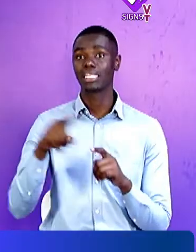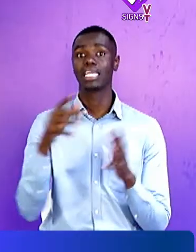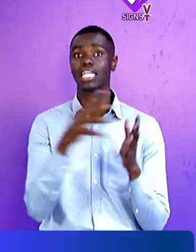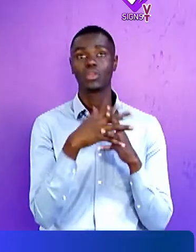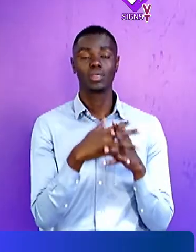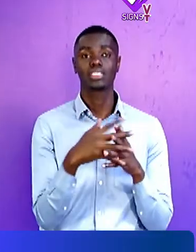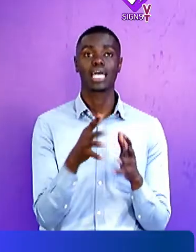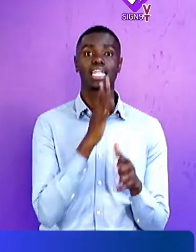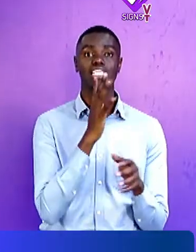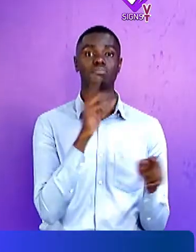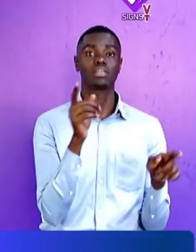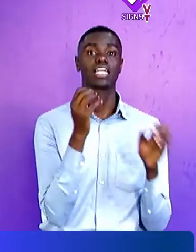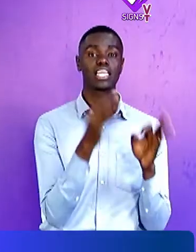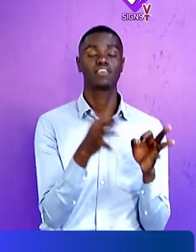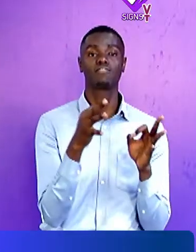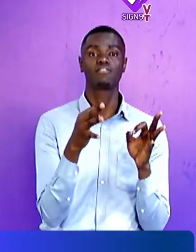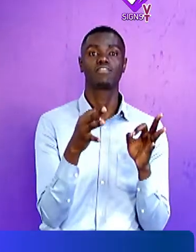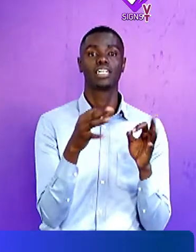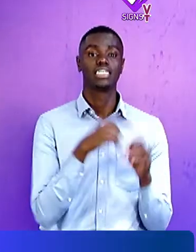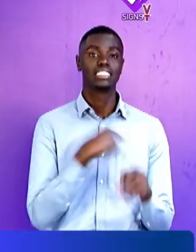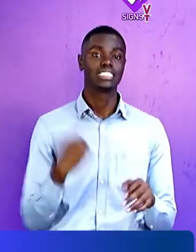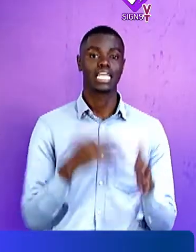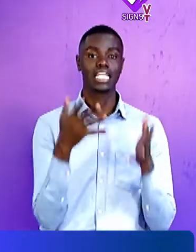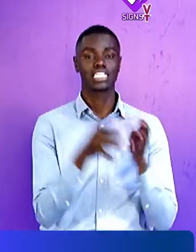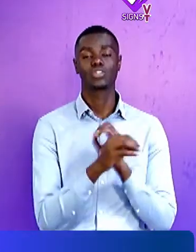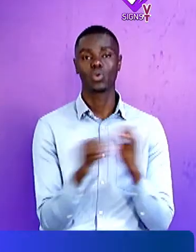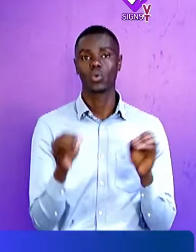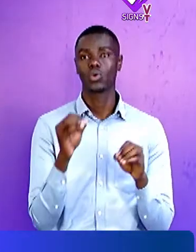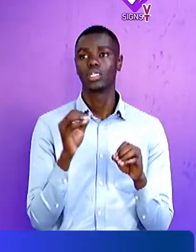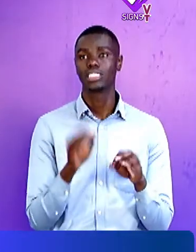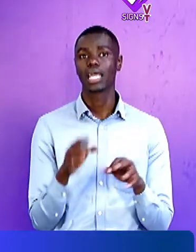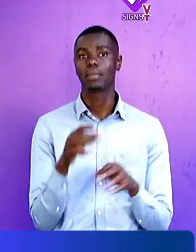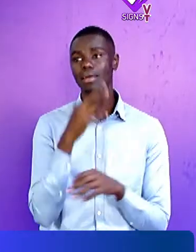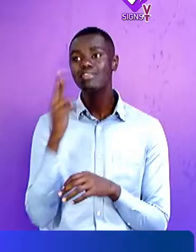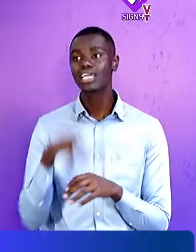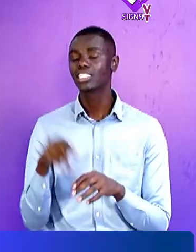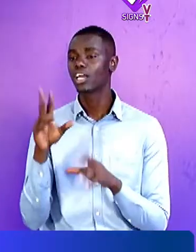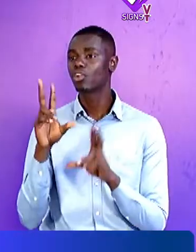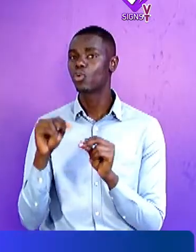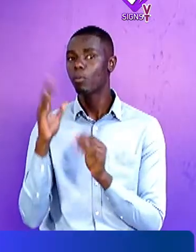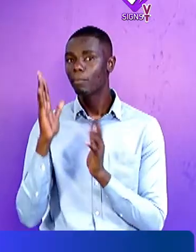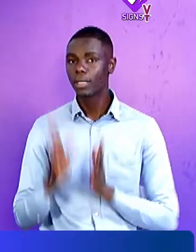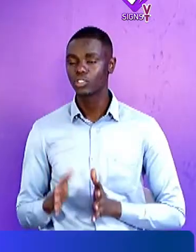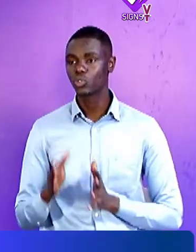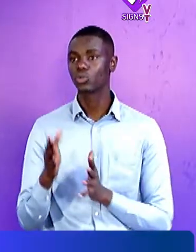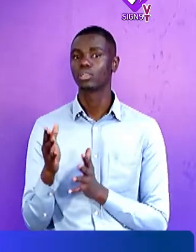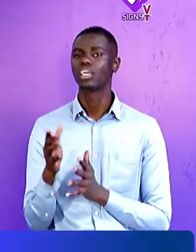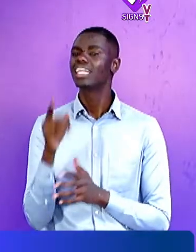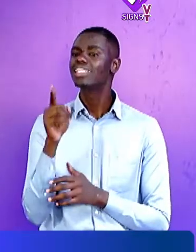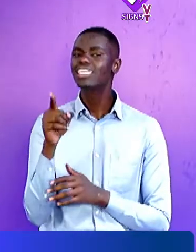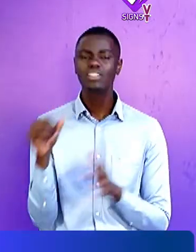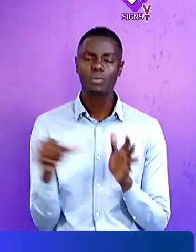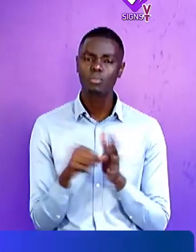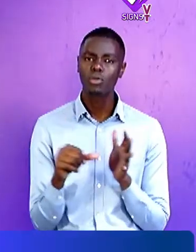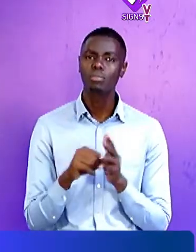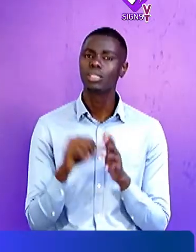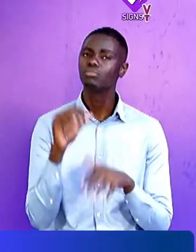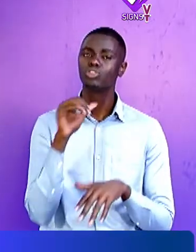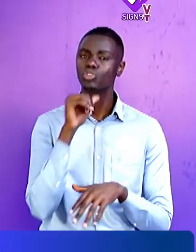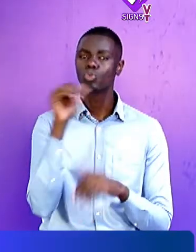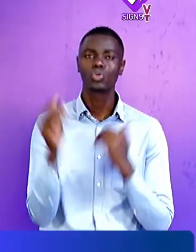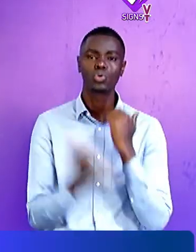like America doesn't exist. When you go to Russia, no one else exists. And this schizophrenia is not good